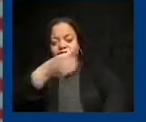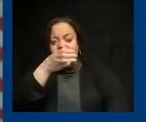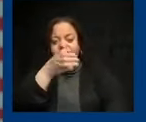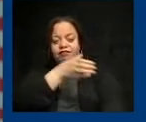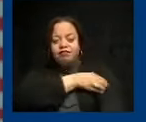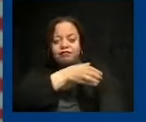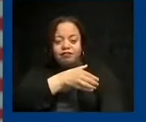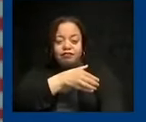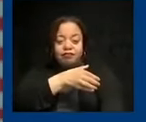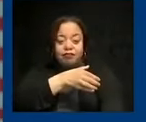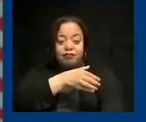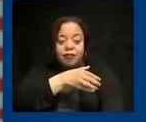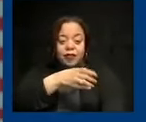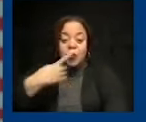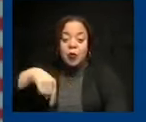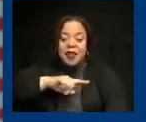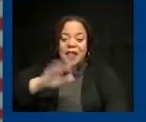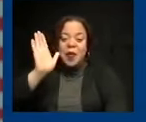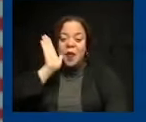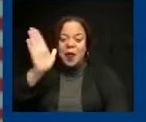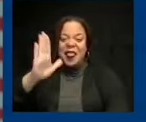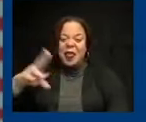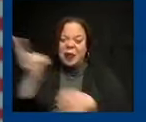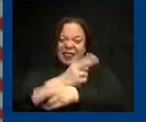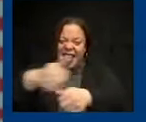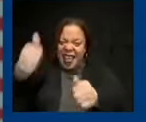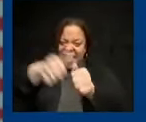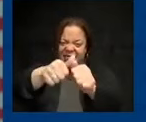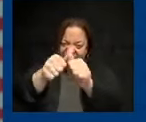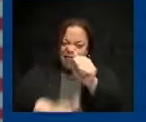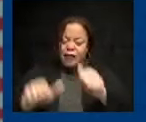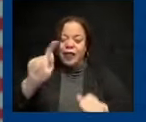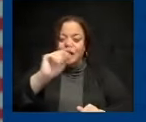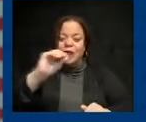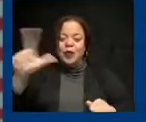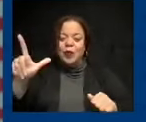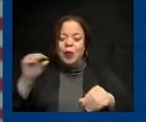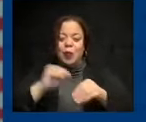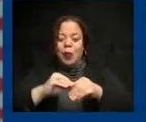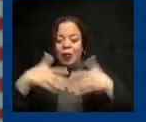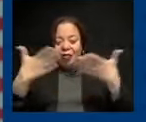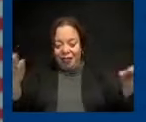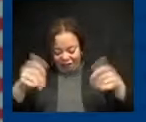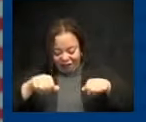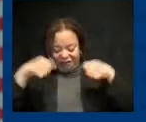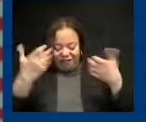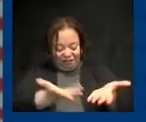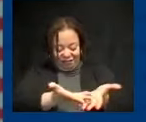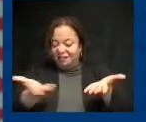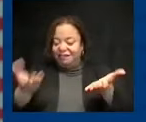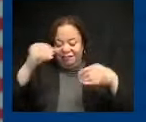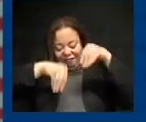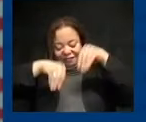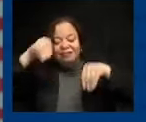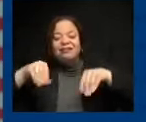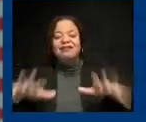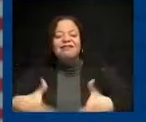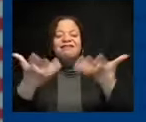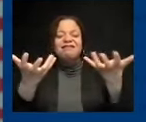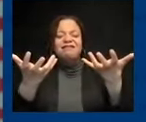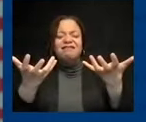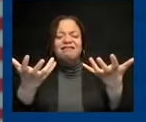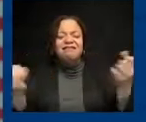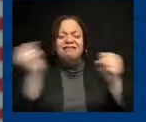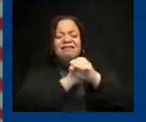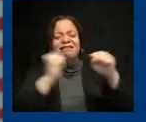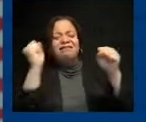tool in our toolbox to continue fighting voter suppression laws across the country.